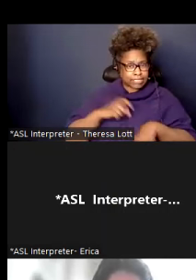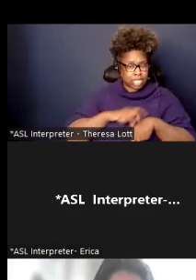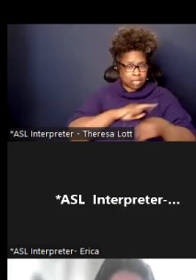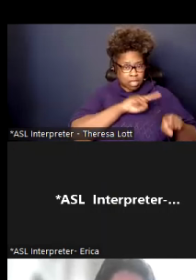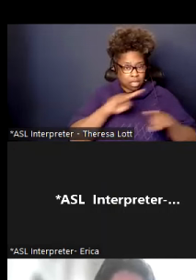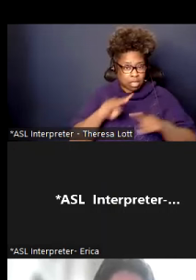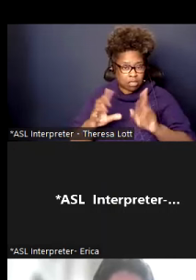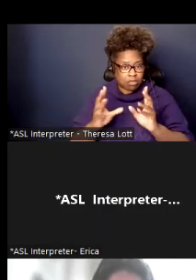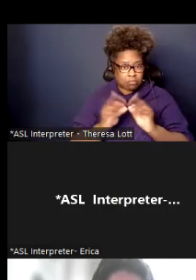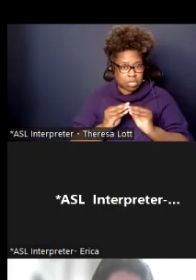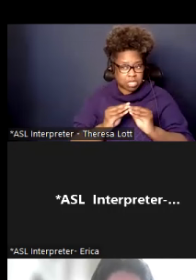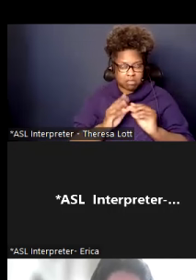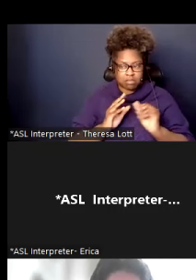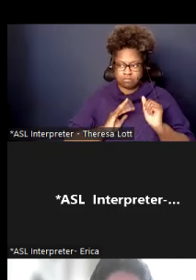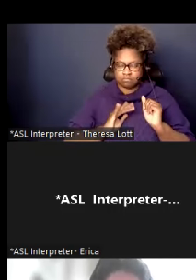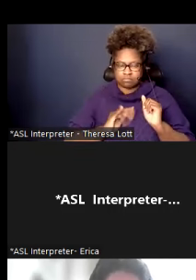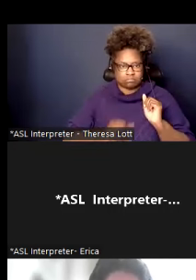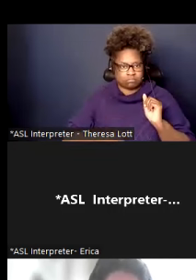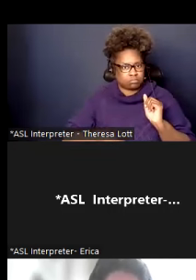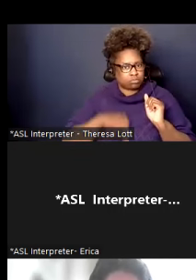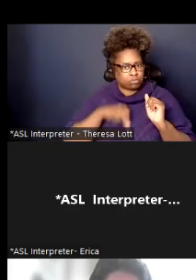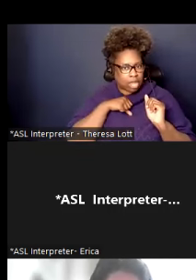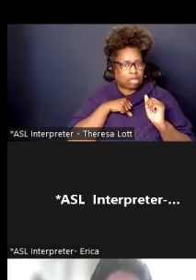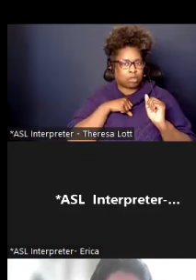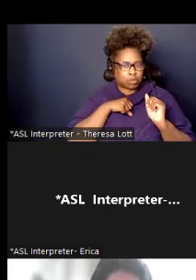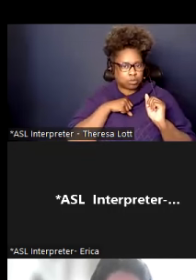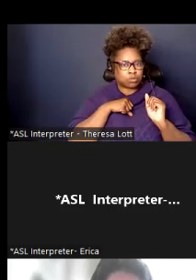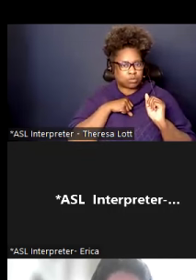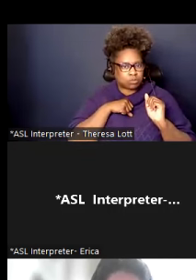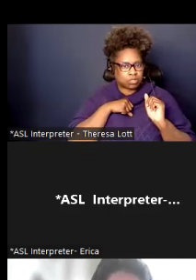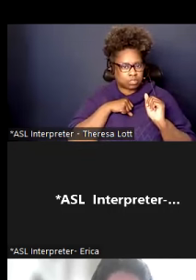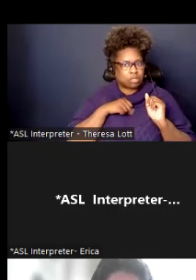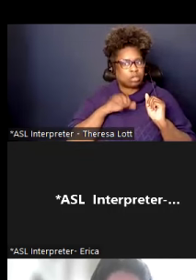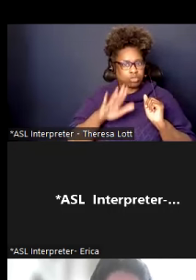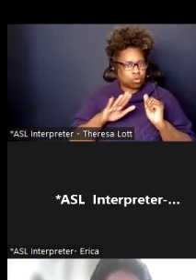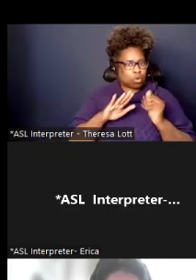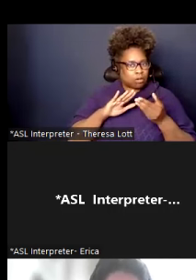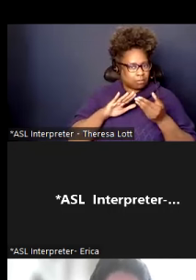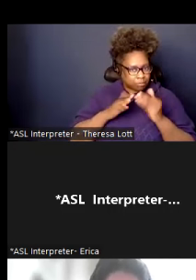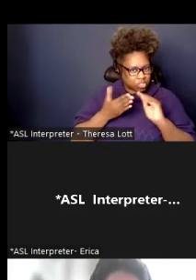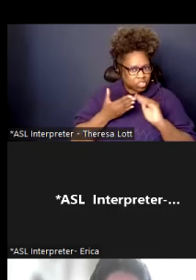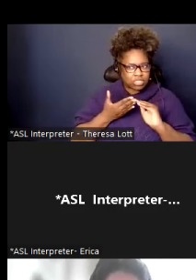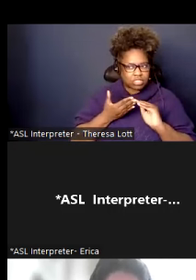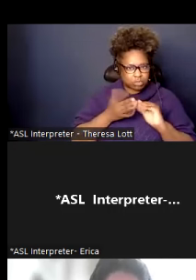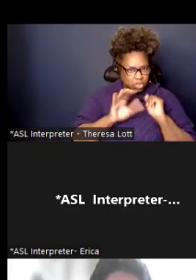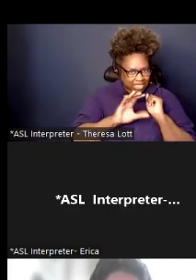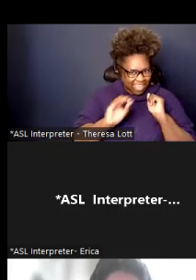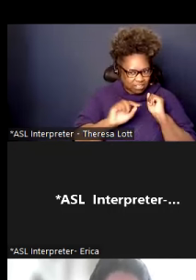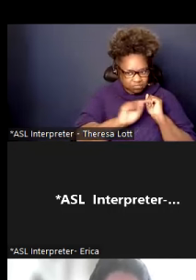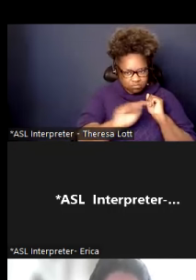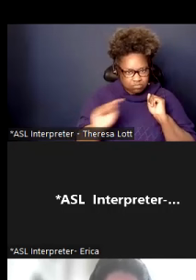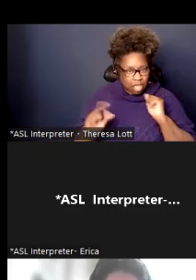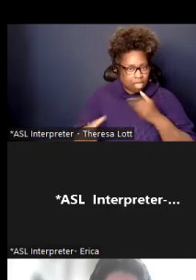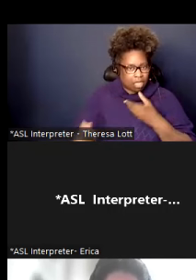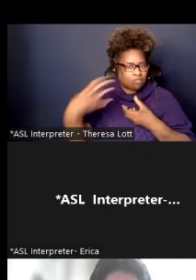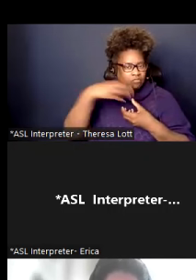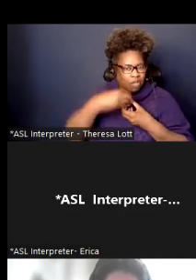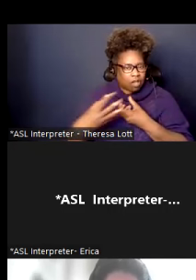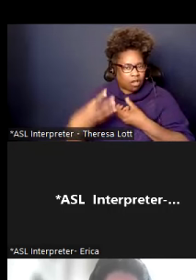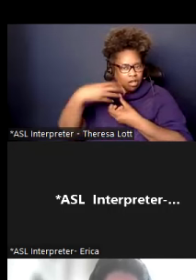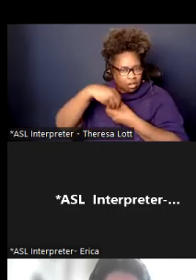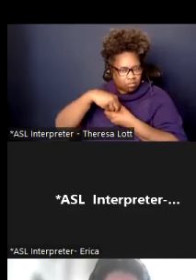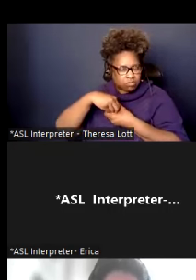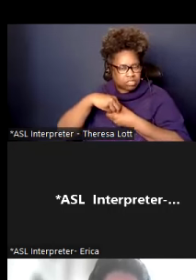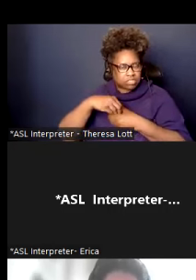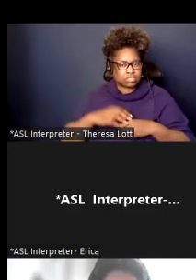should all be proud of, that your municipalities are involved to the level they are. It's